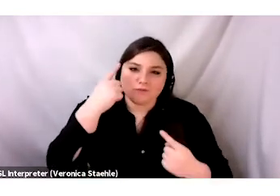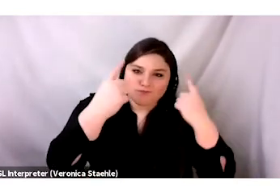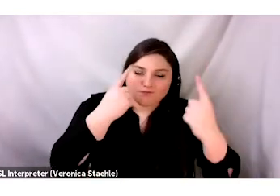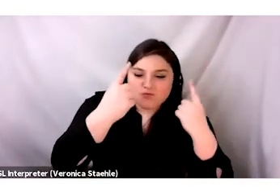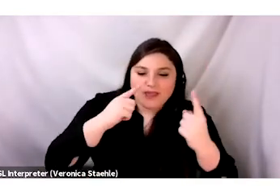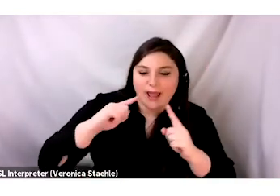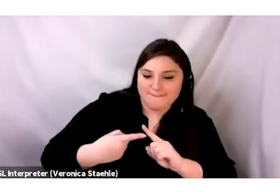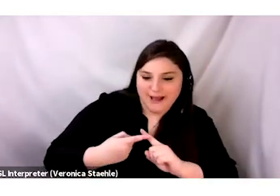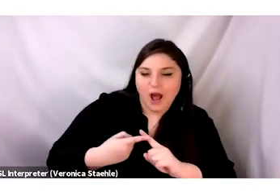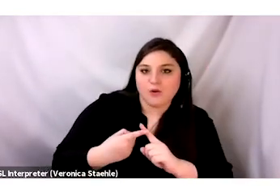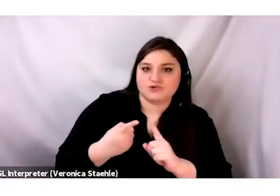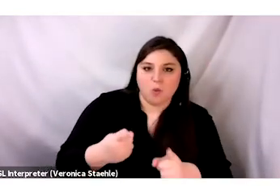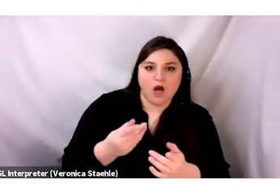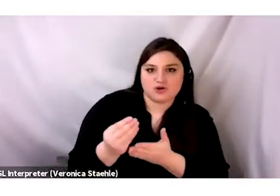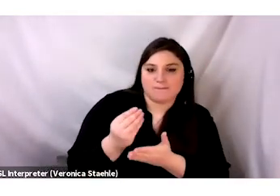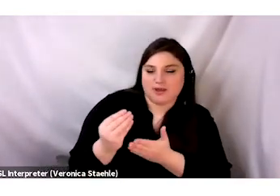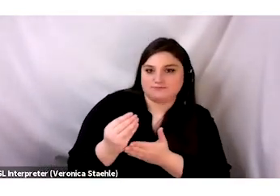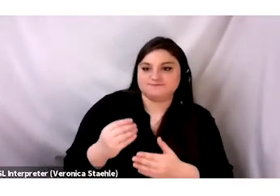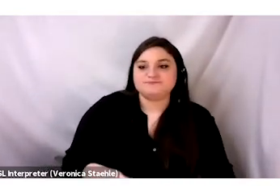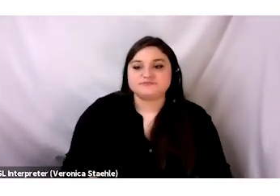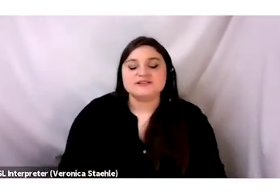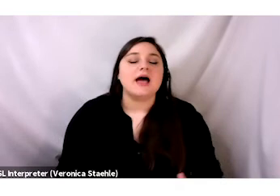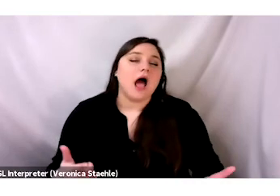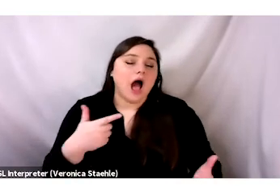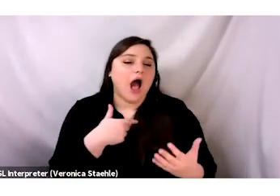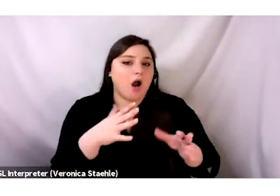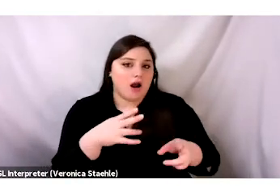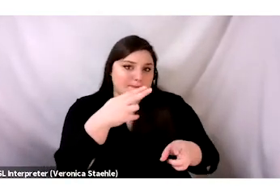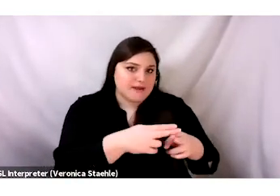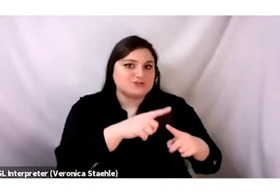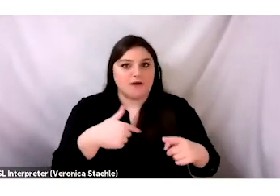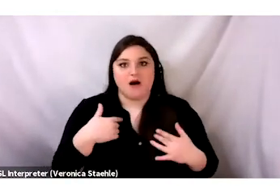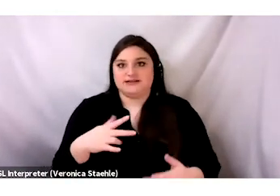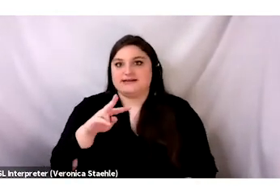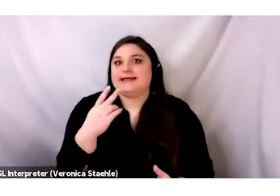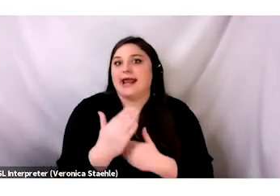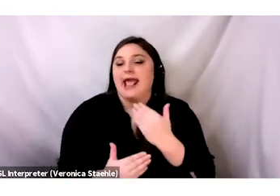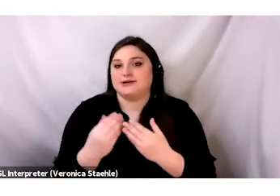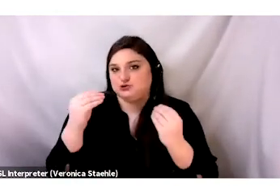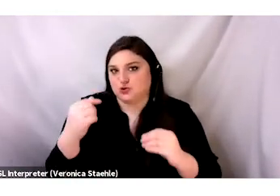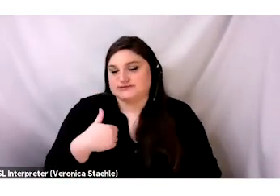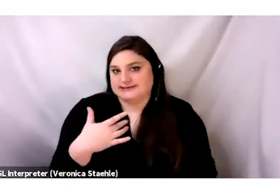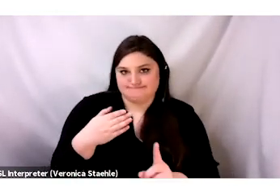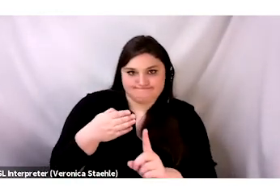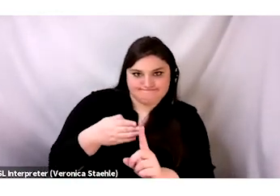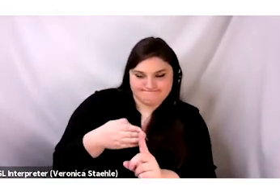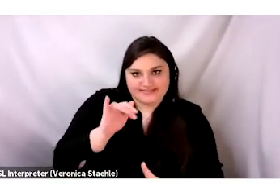I tend to get things that are secondhand, although I don't always, because sometimes there's a need that,